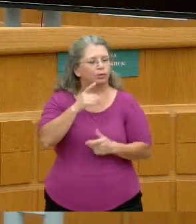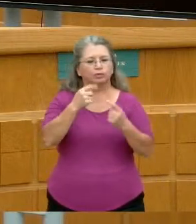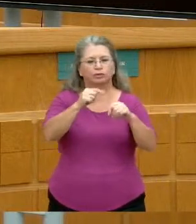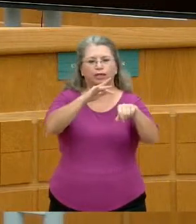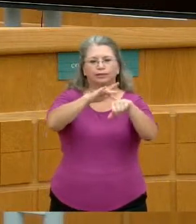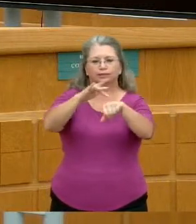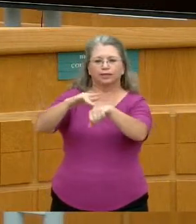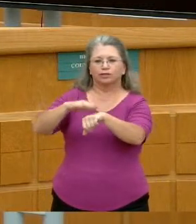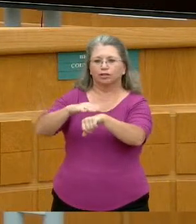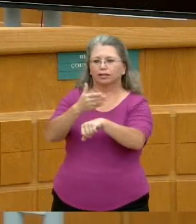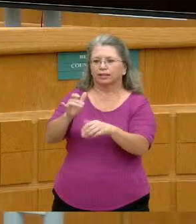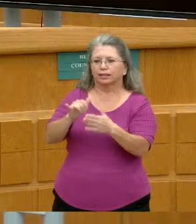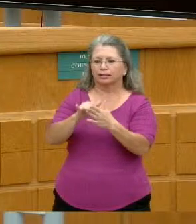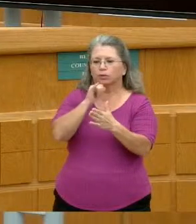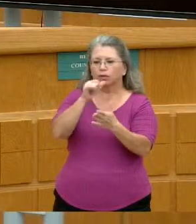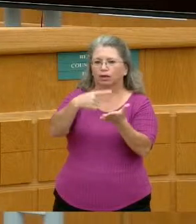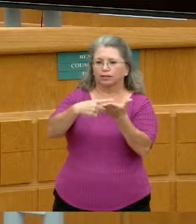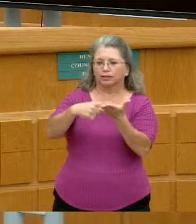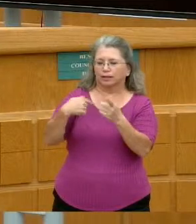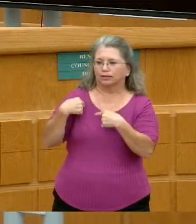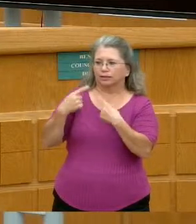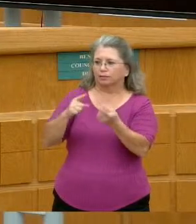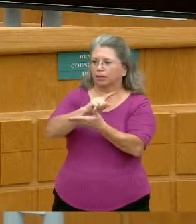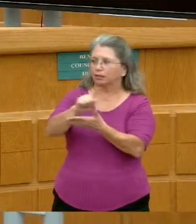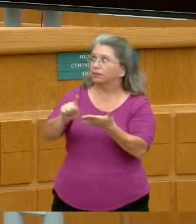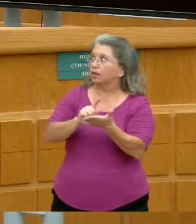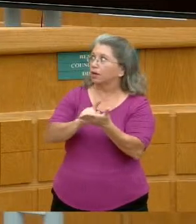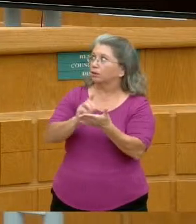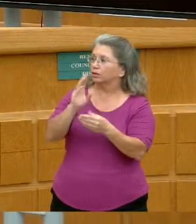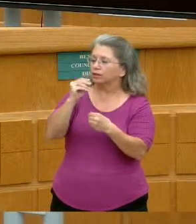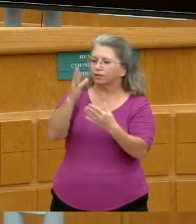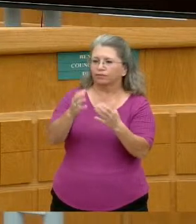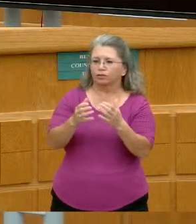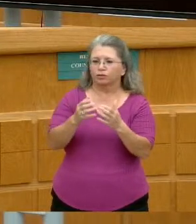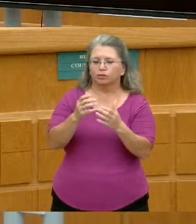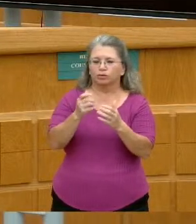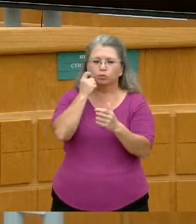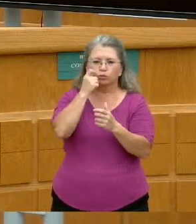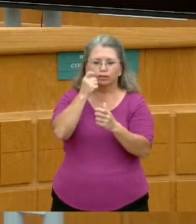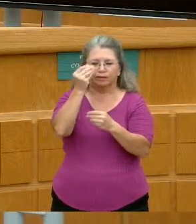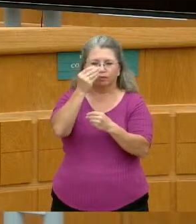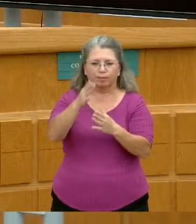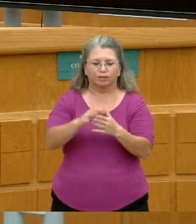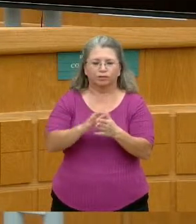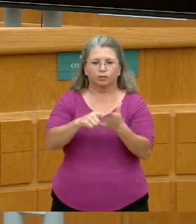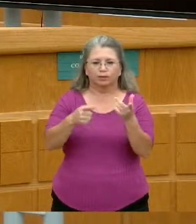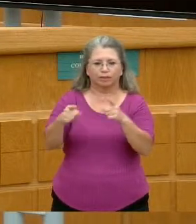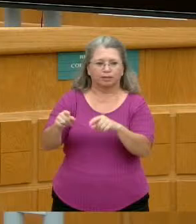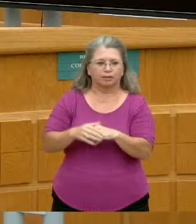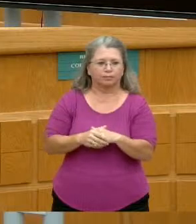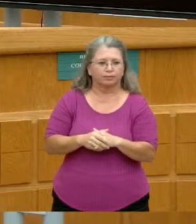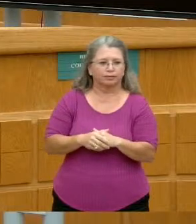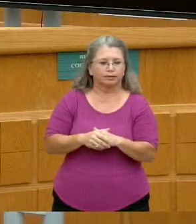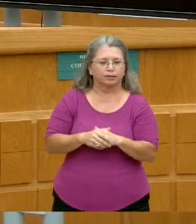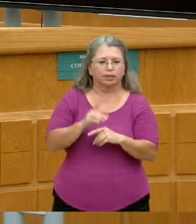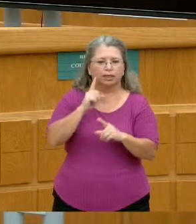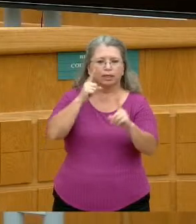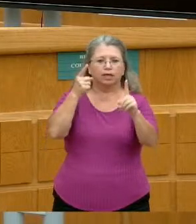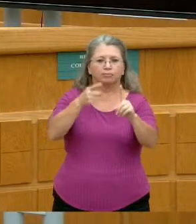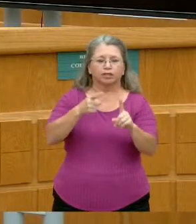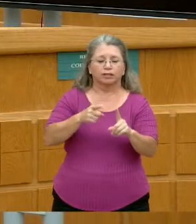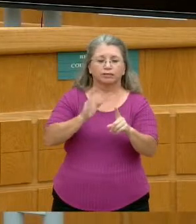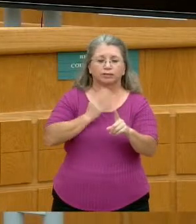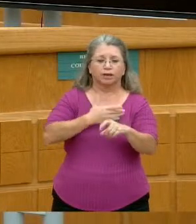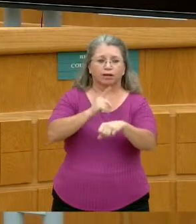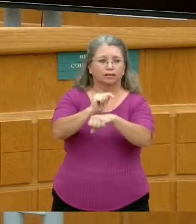last 60 minutes and give you guys the latest on what's happening here in the Coastal Bend area. The objectives of the task